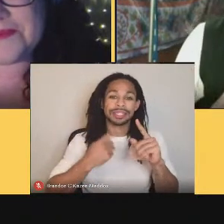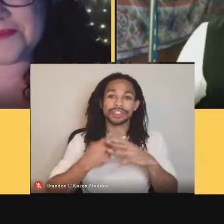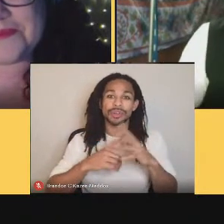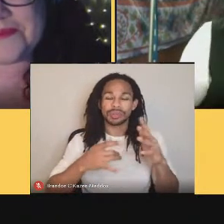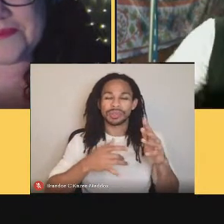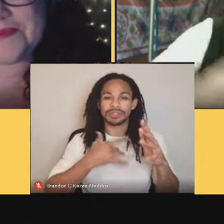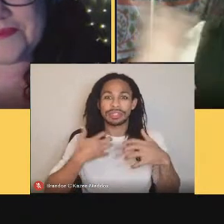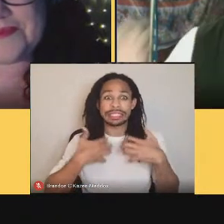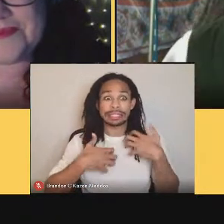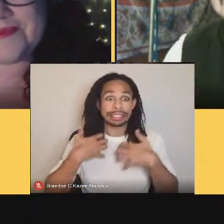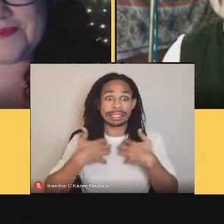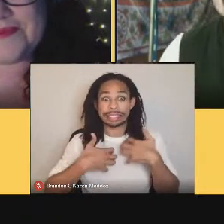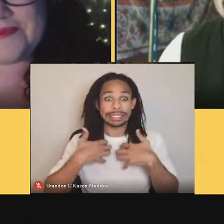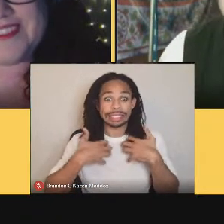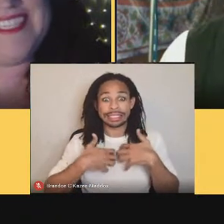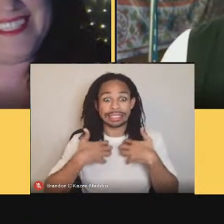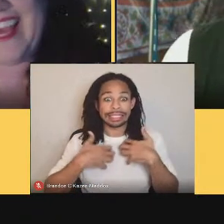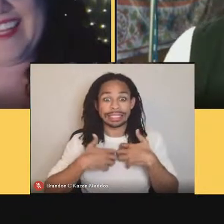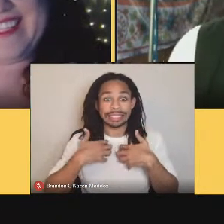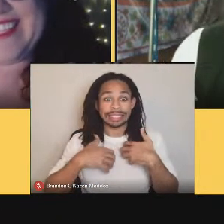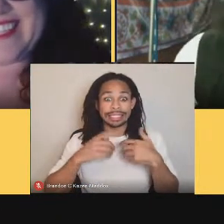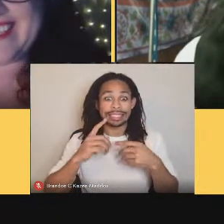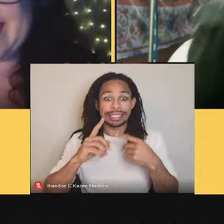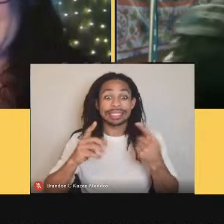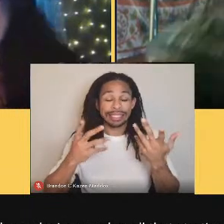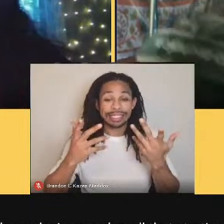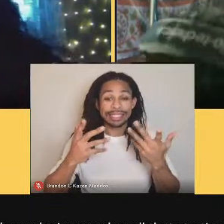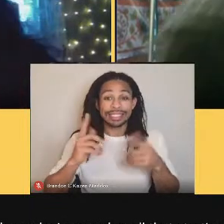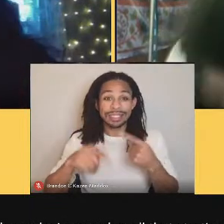when I was writing it. And then we go right back to these two. Yeah.